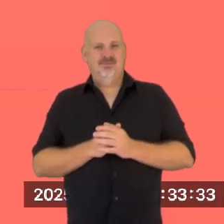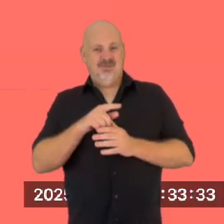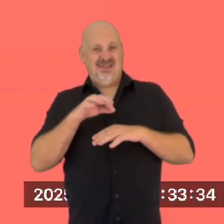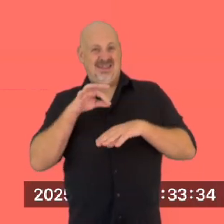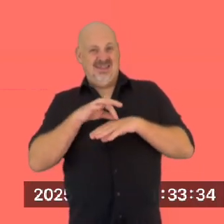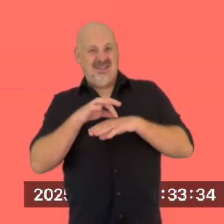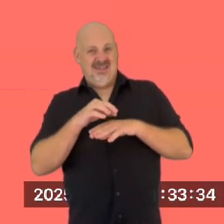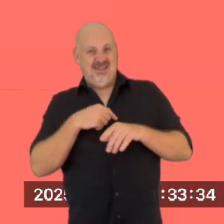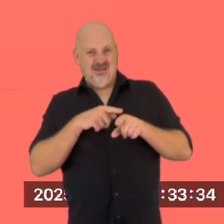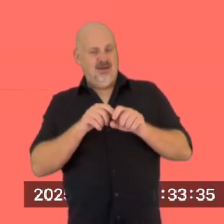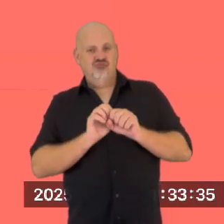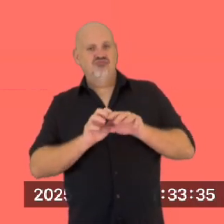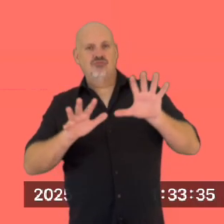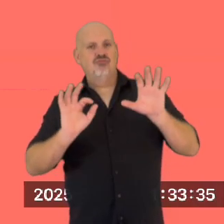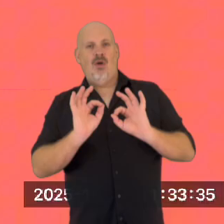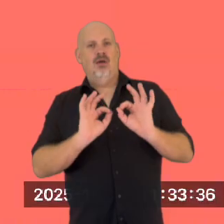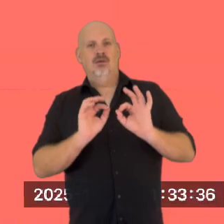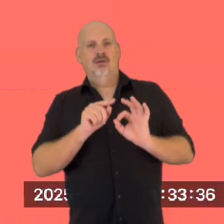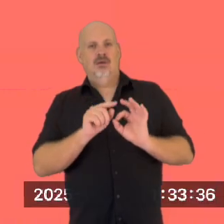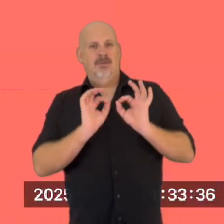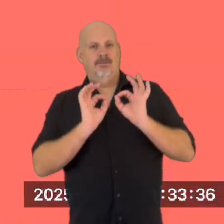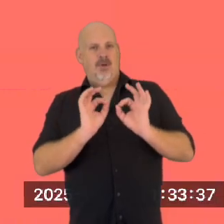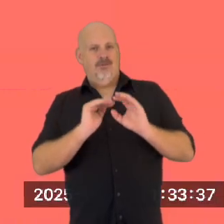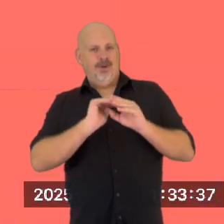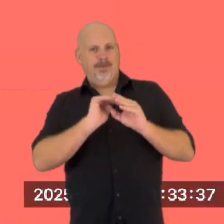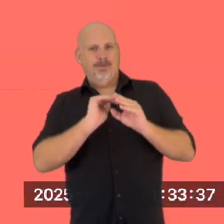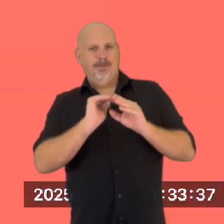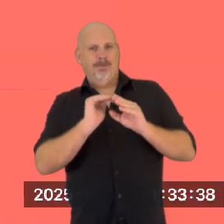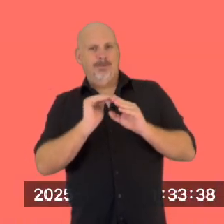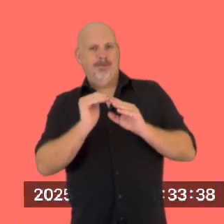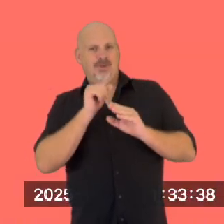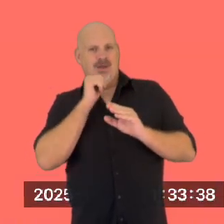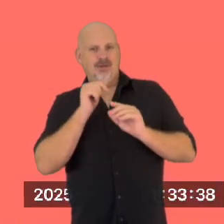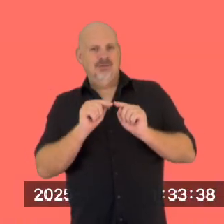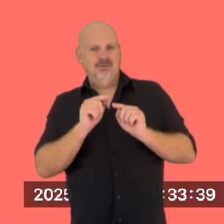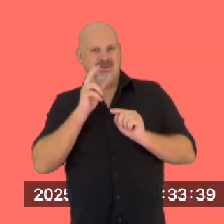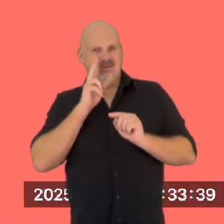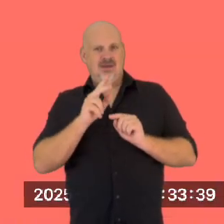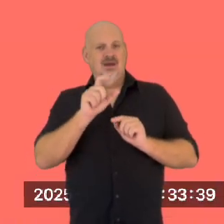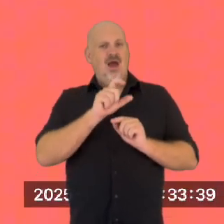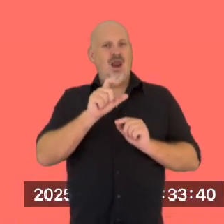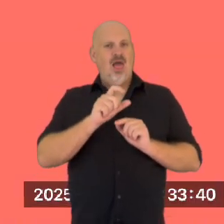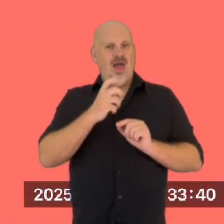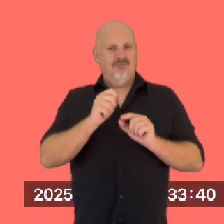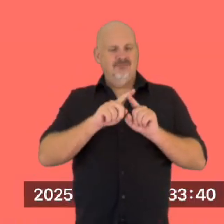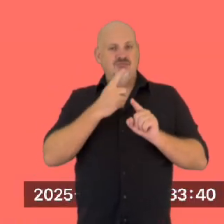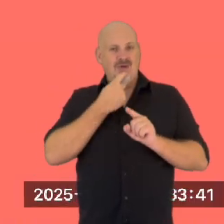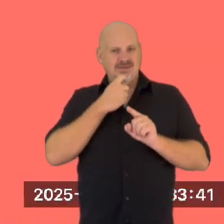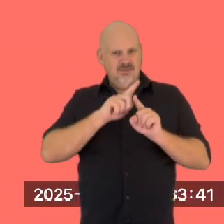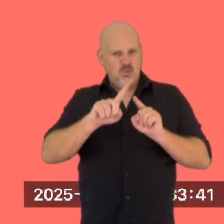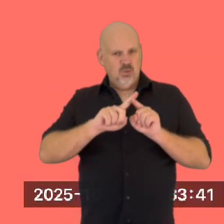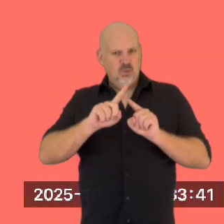And the Indian ink that we use doesn't run, which is great. So you get a permanent line almost there. And you can see